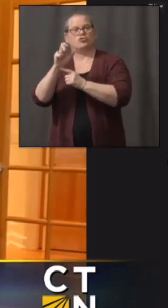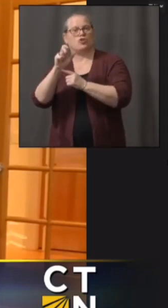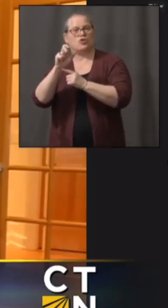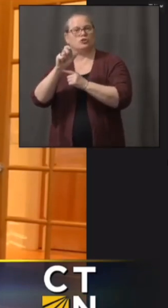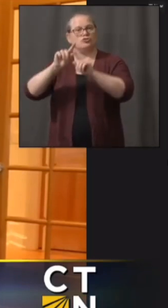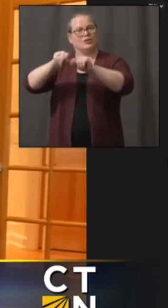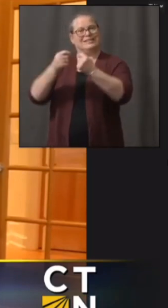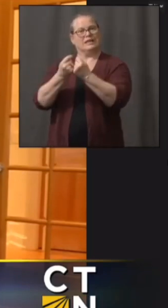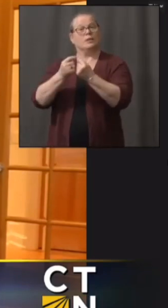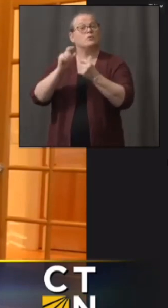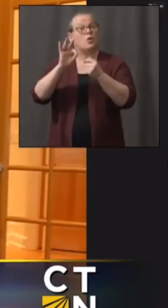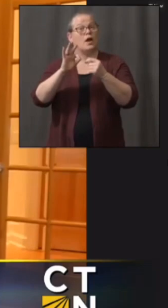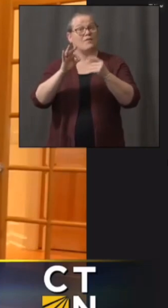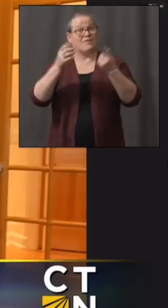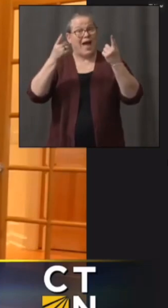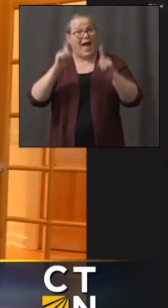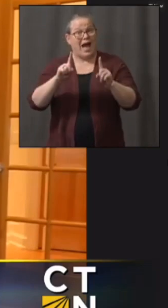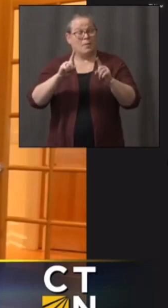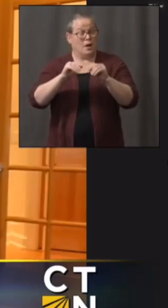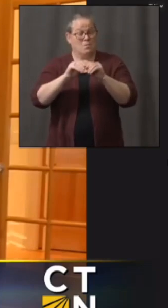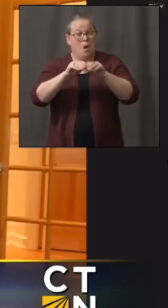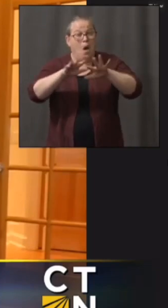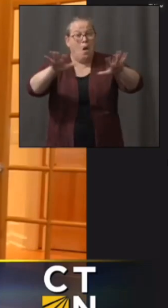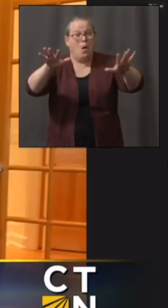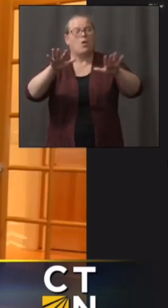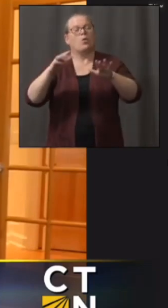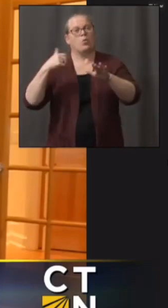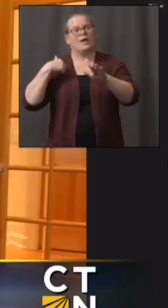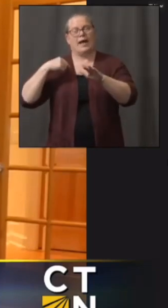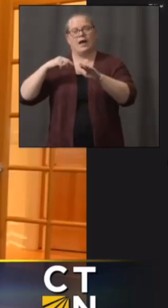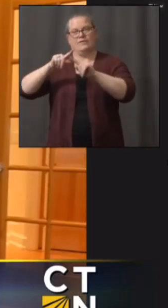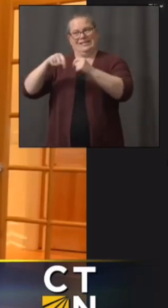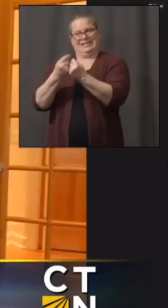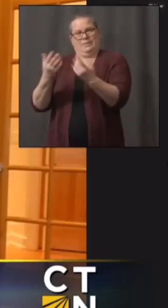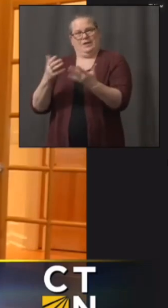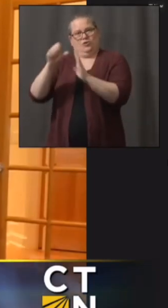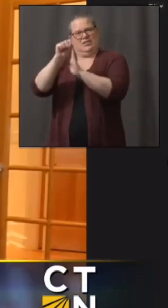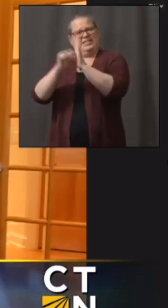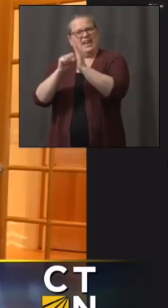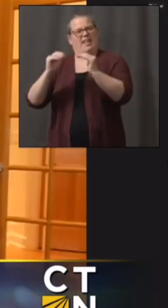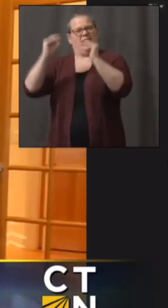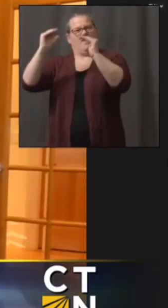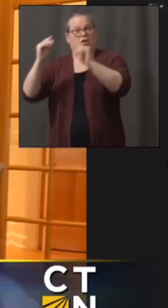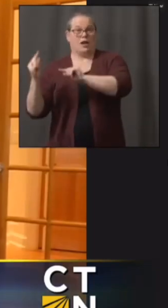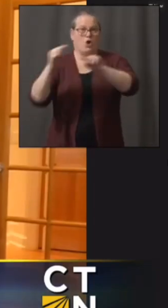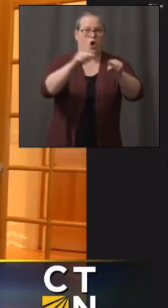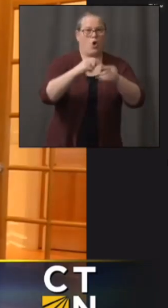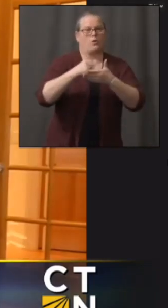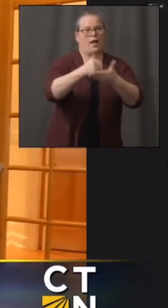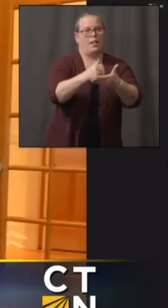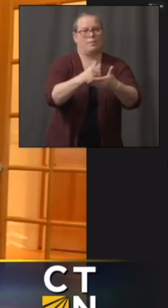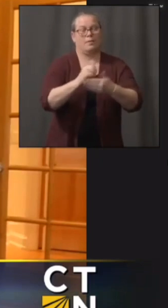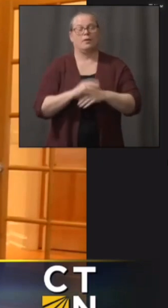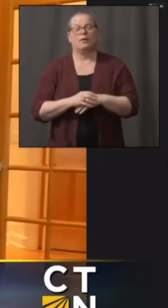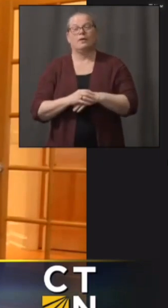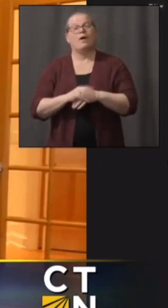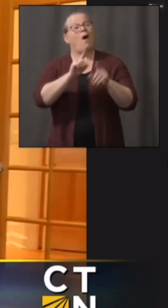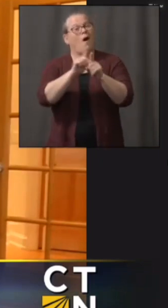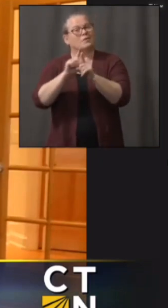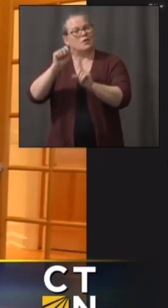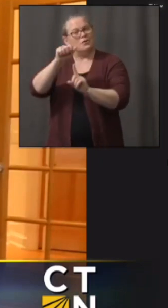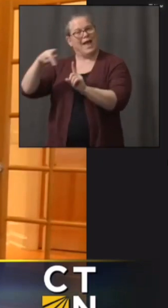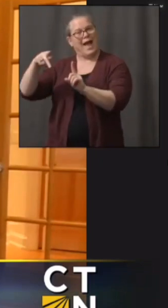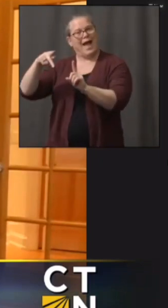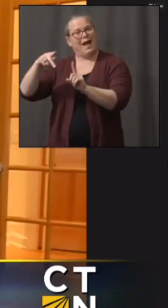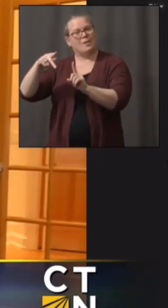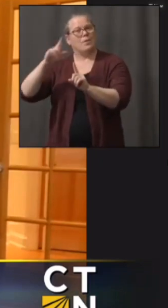or falls behind. So process has been working very well. And the complement to that is the app, which again, we'd encourage people to